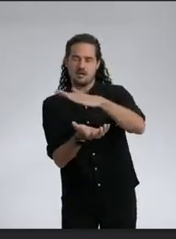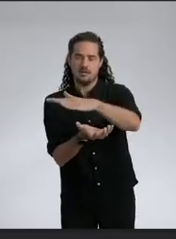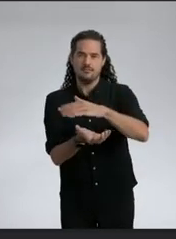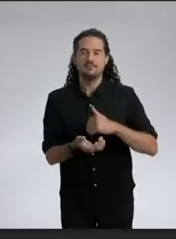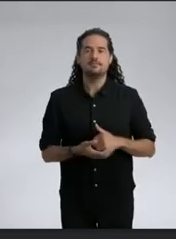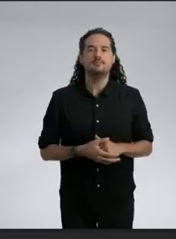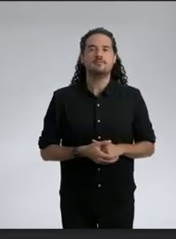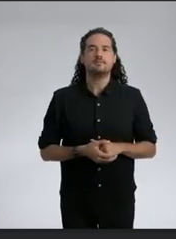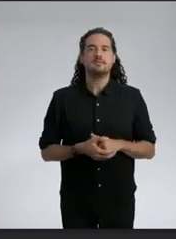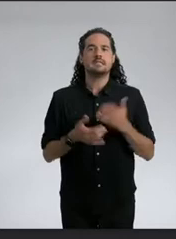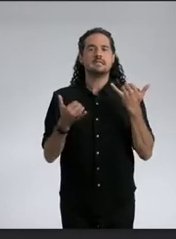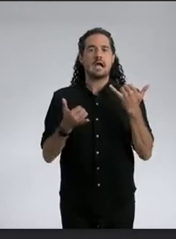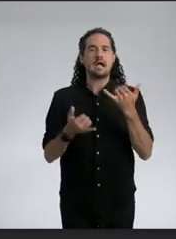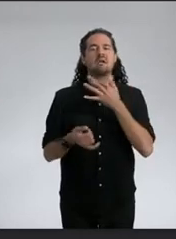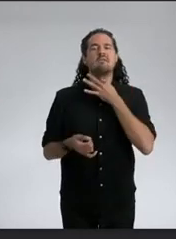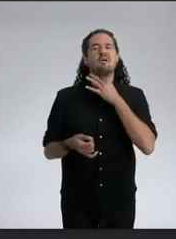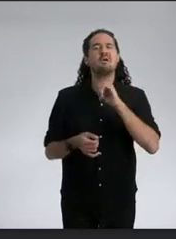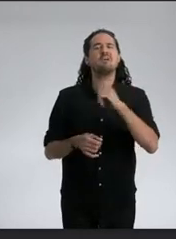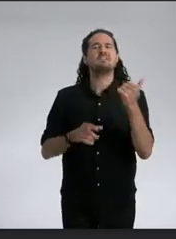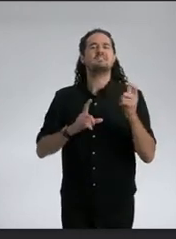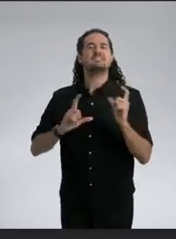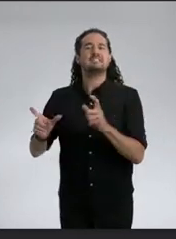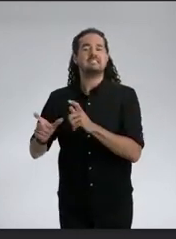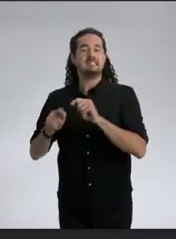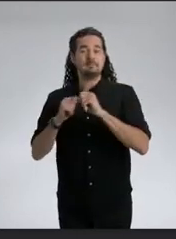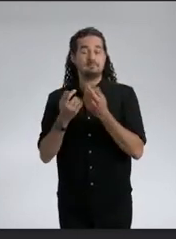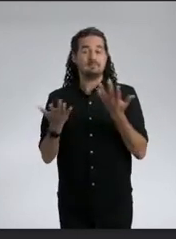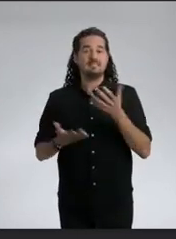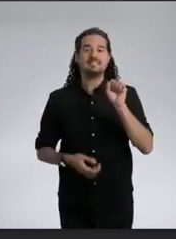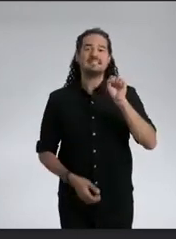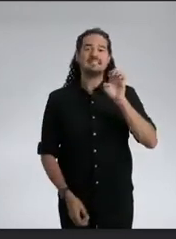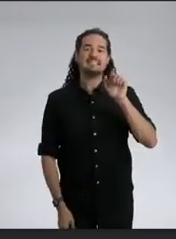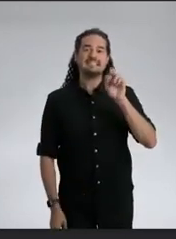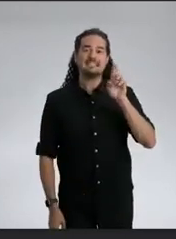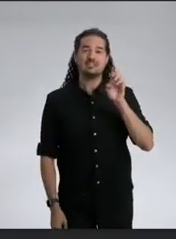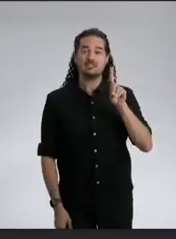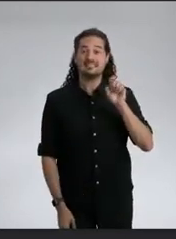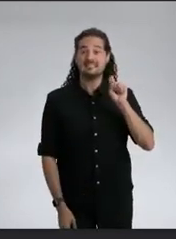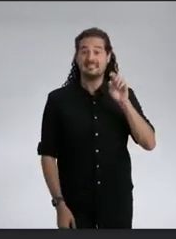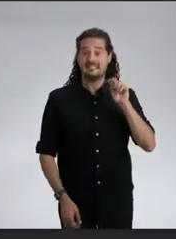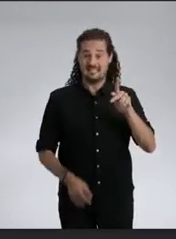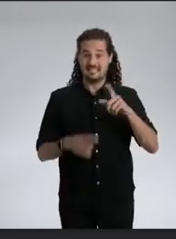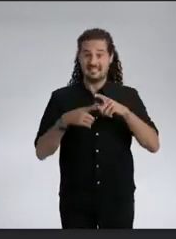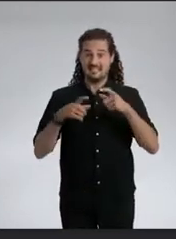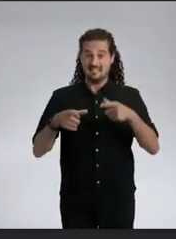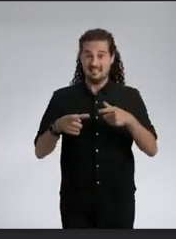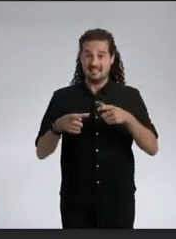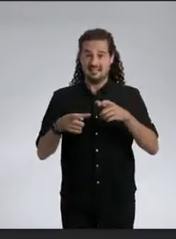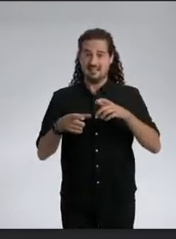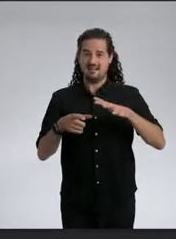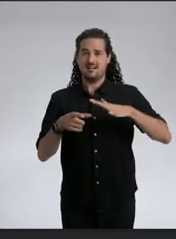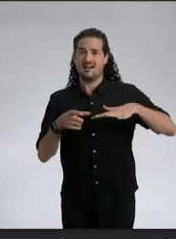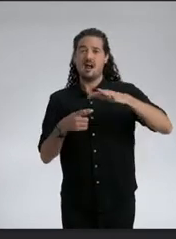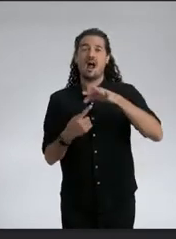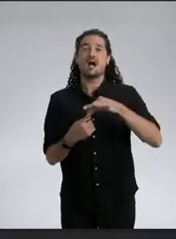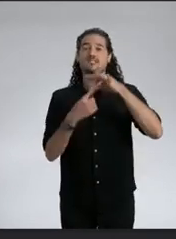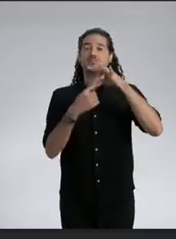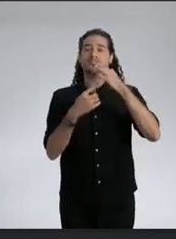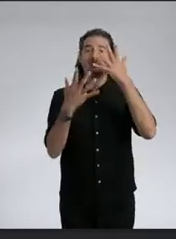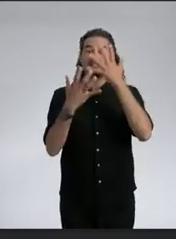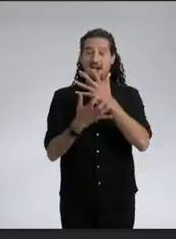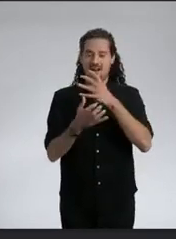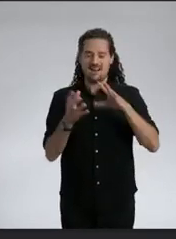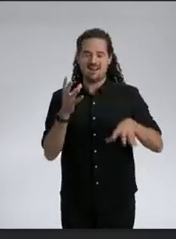look at a few more dishes from the team, like seared steak. Here we added onto the custom surface shader by creating a steam effect with the